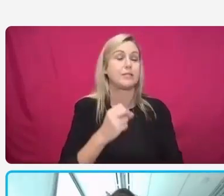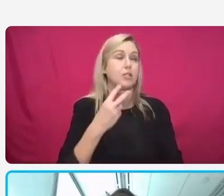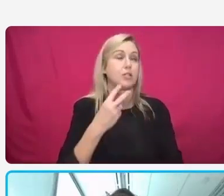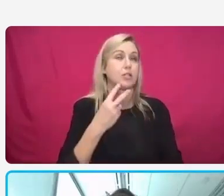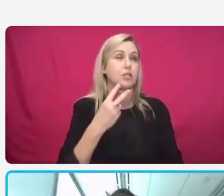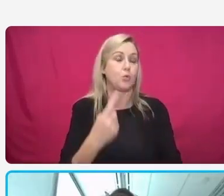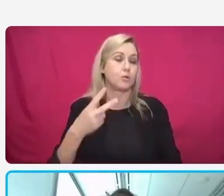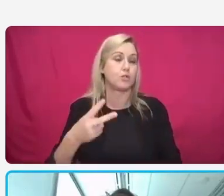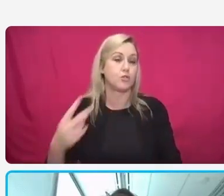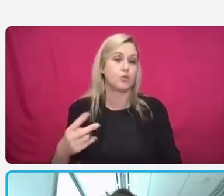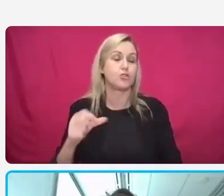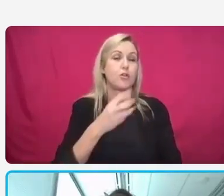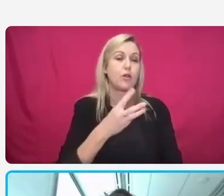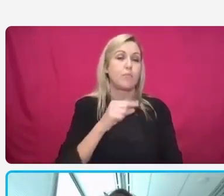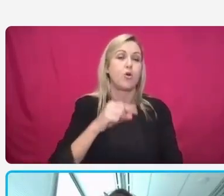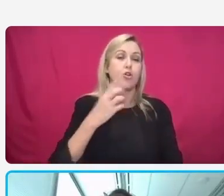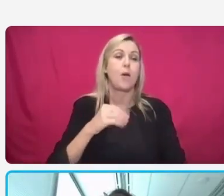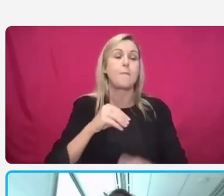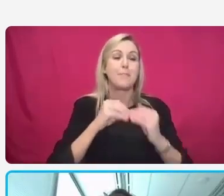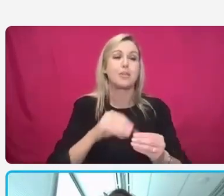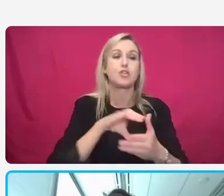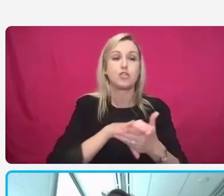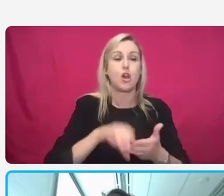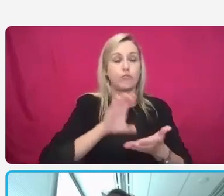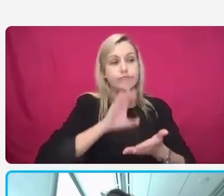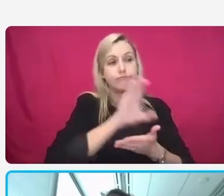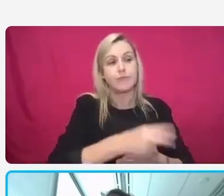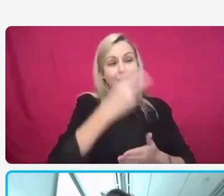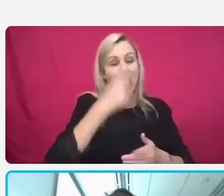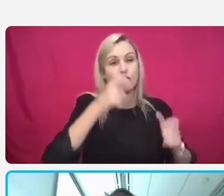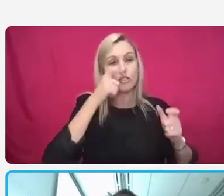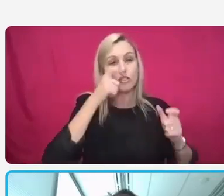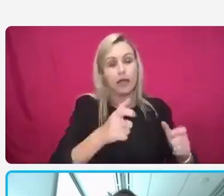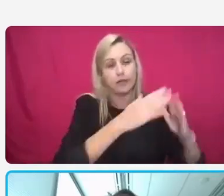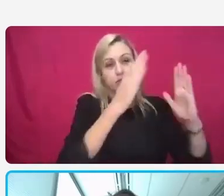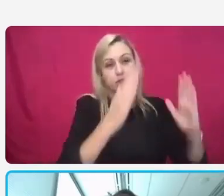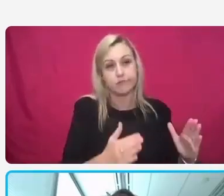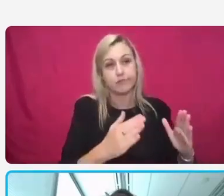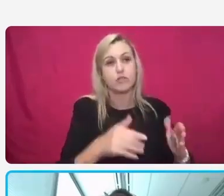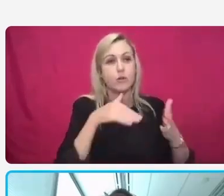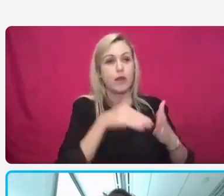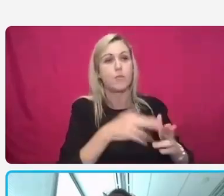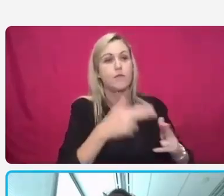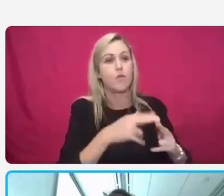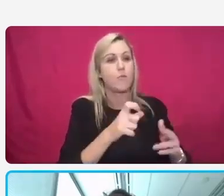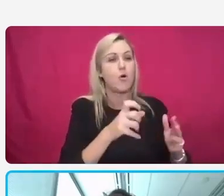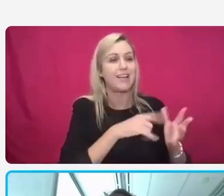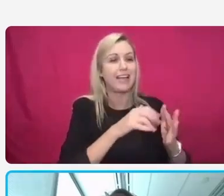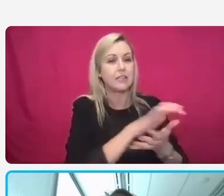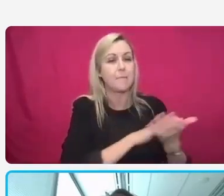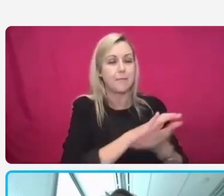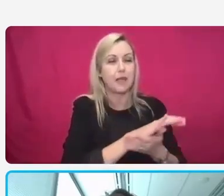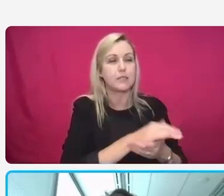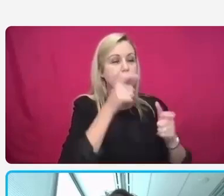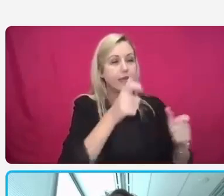included $3.9 billion to enable residential aged care providers to meet a new case mix adjusted average minimum care standard of